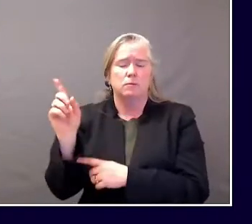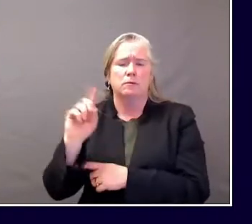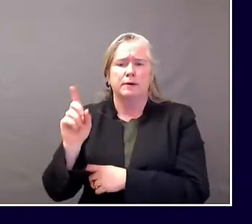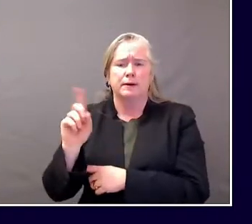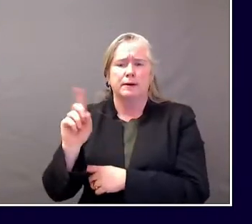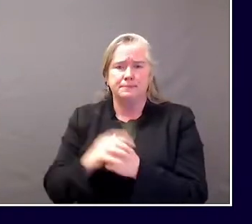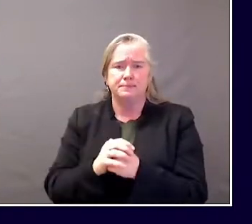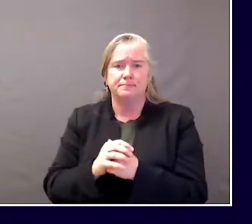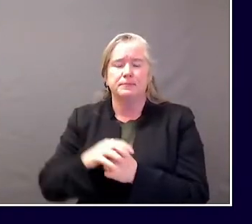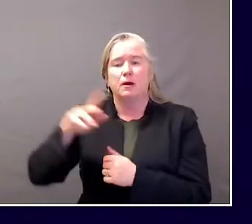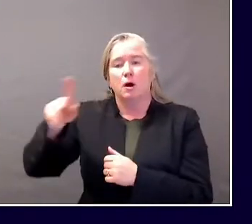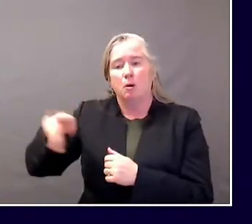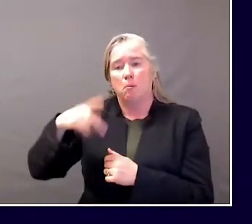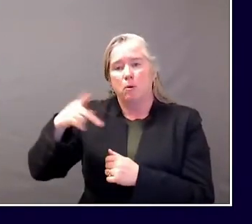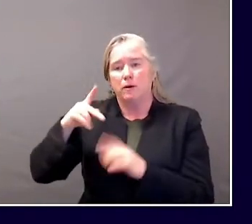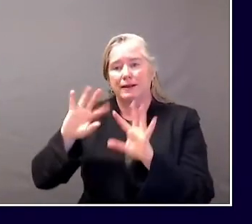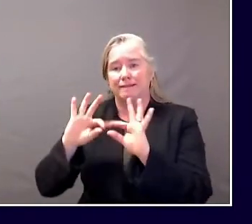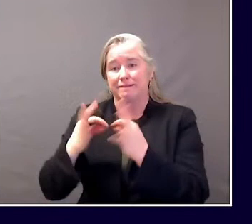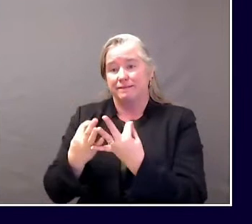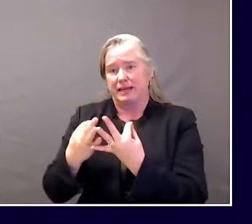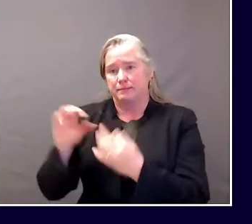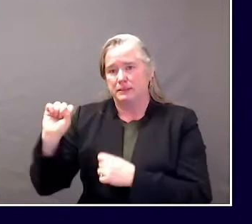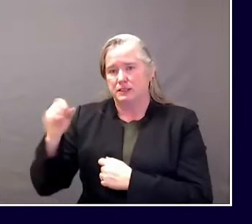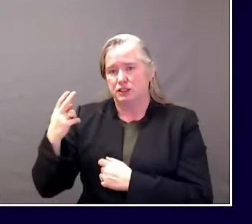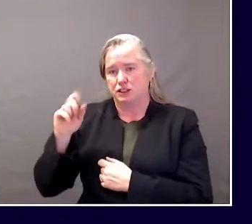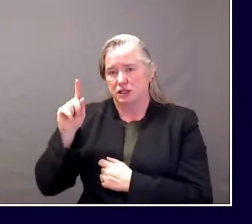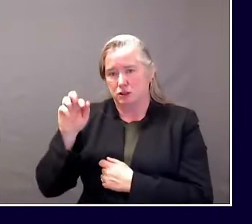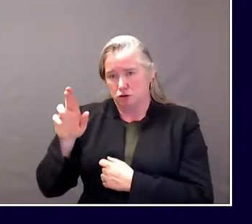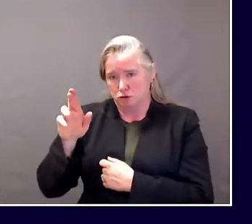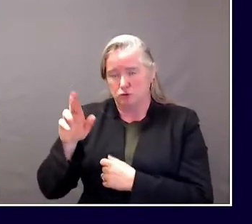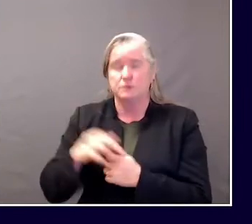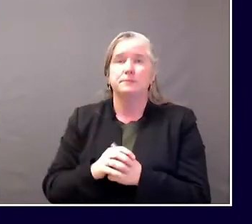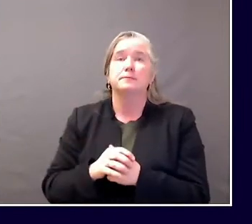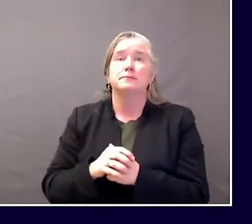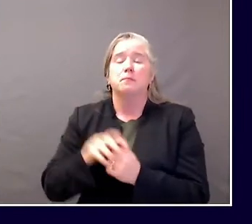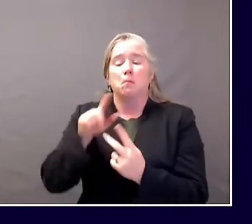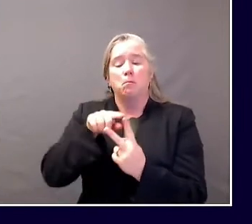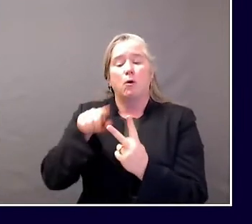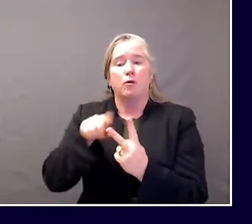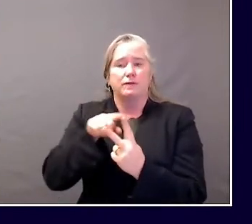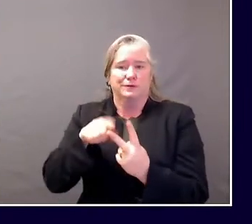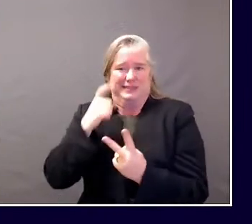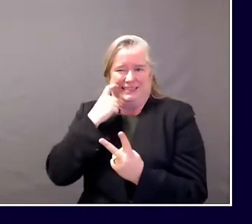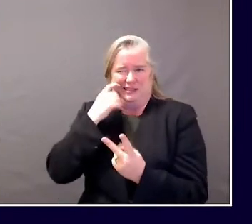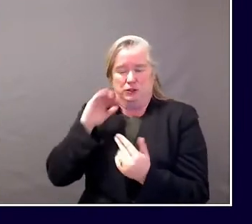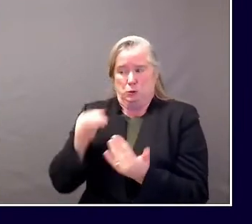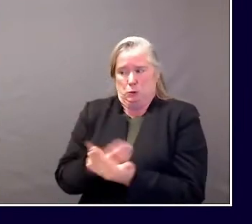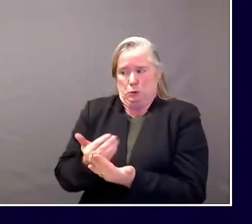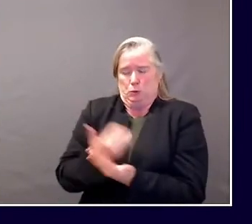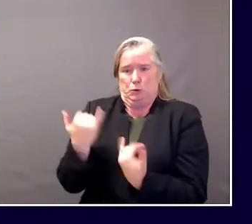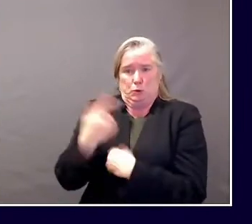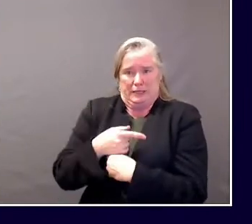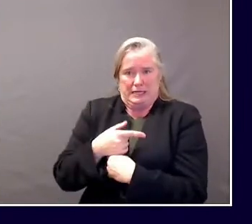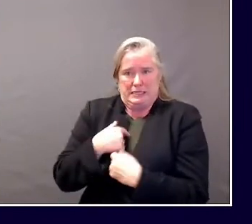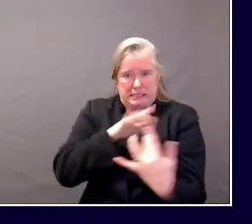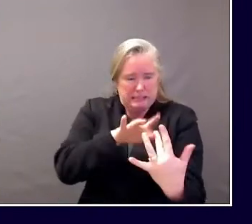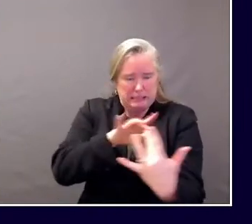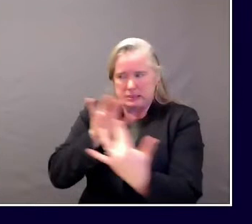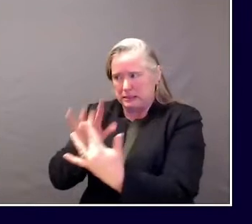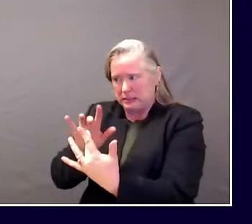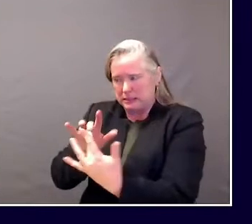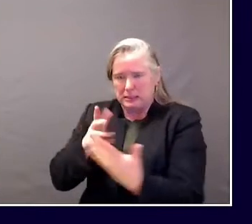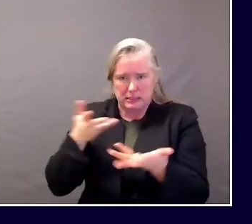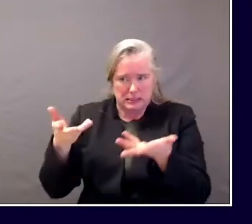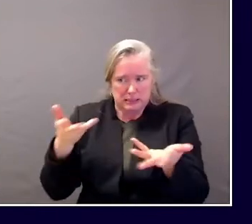associated with the Portland Family Shelter. Both of those investigations are in the early stages, and we will have further updates as